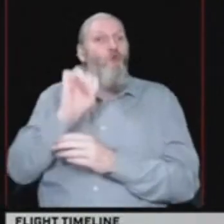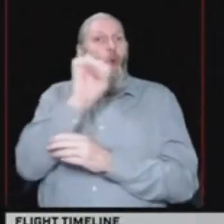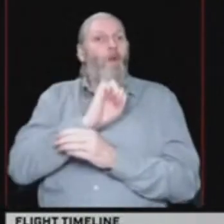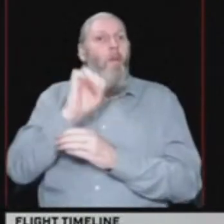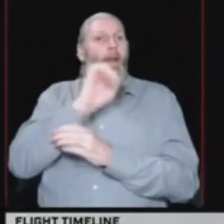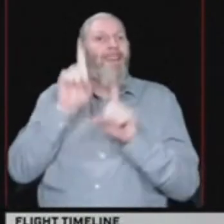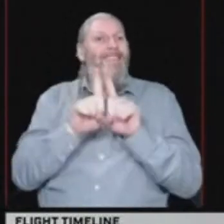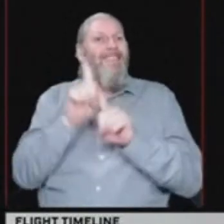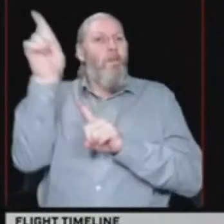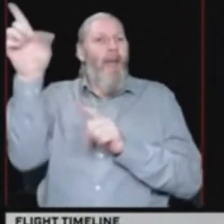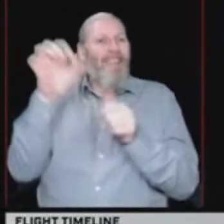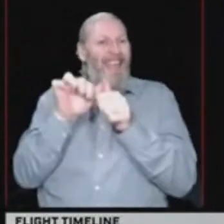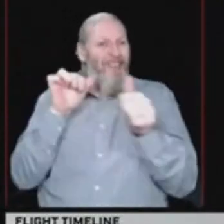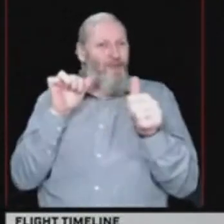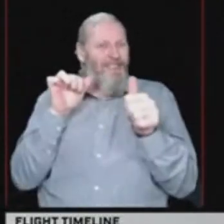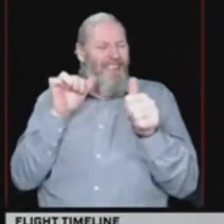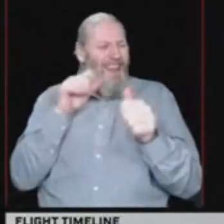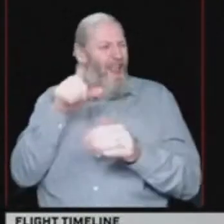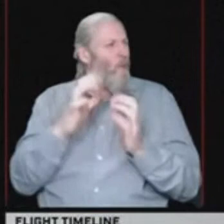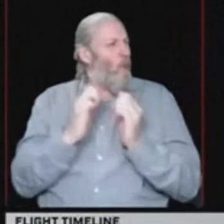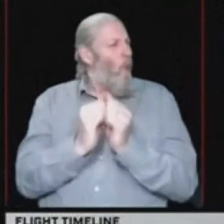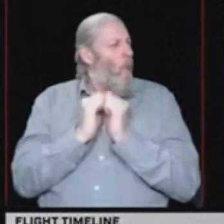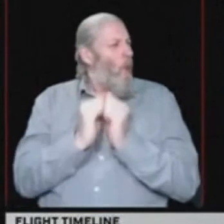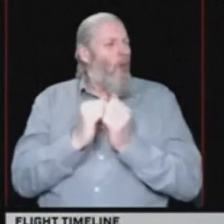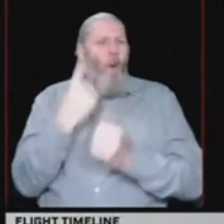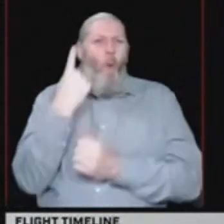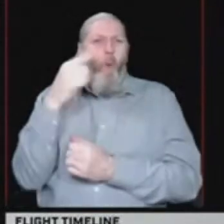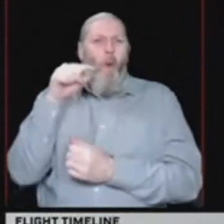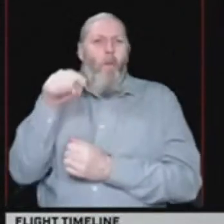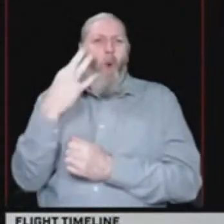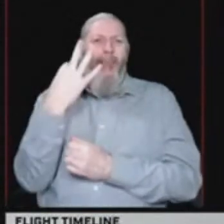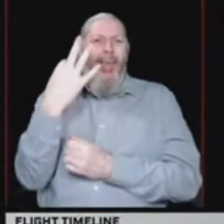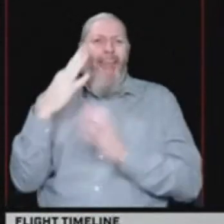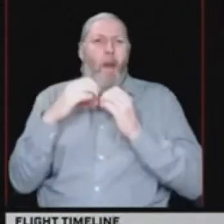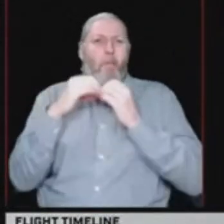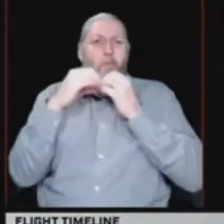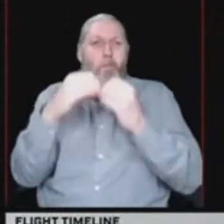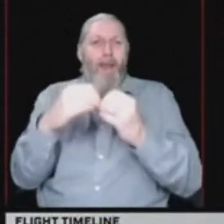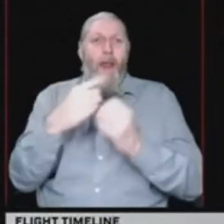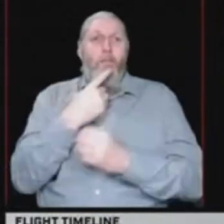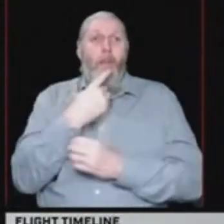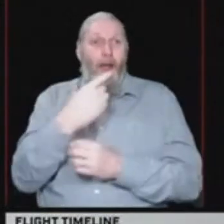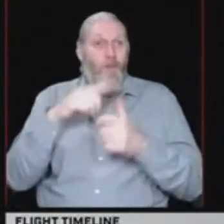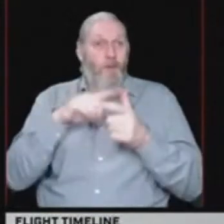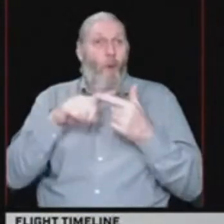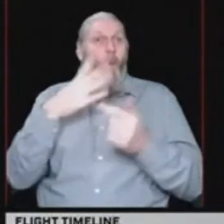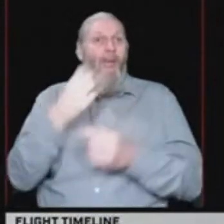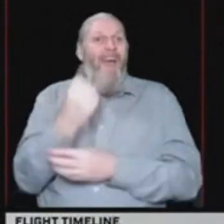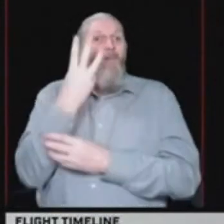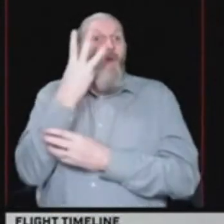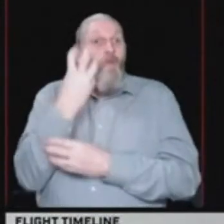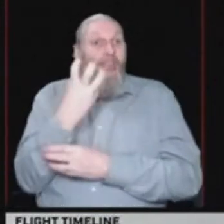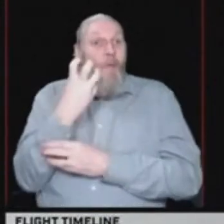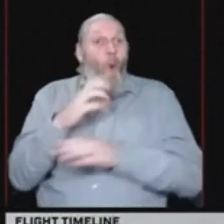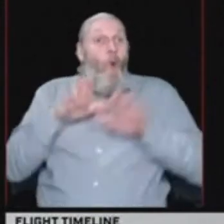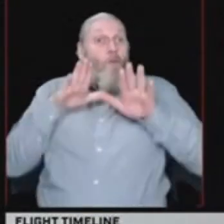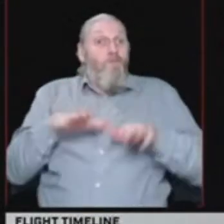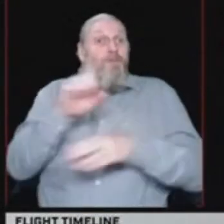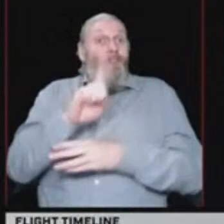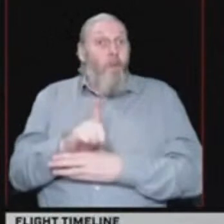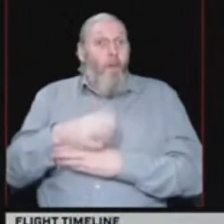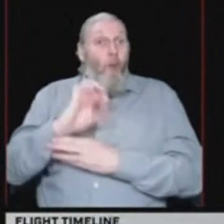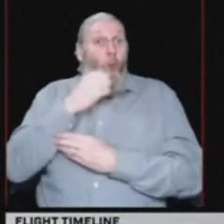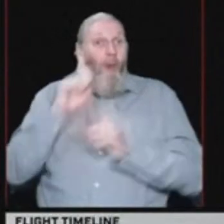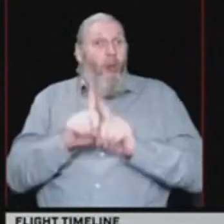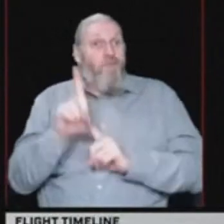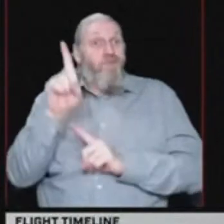£1.8 billion. We've secured 3 more British astronauts. So we're working in the international sphere, so in Europe,